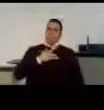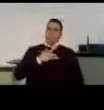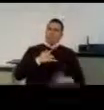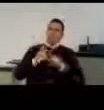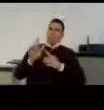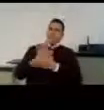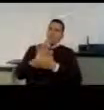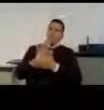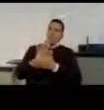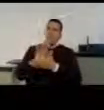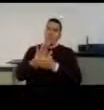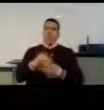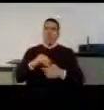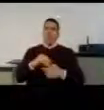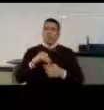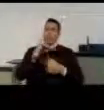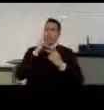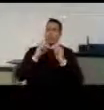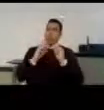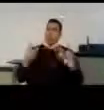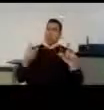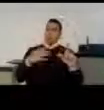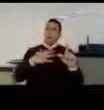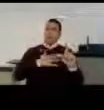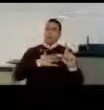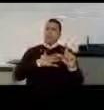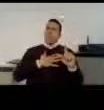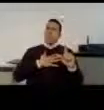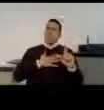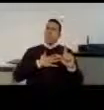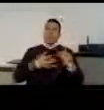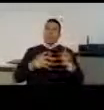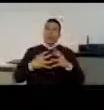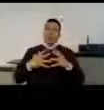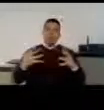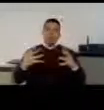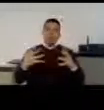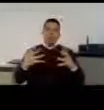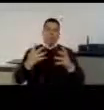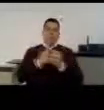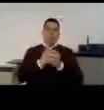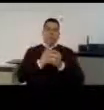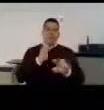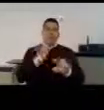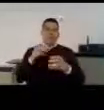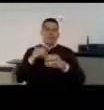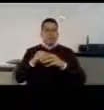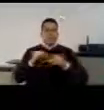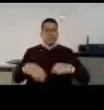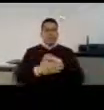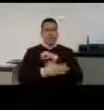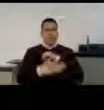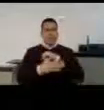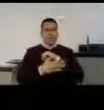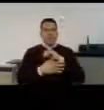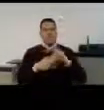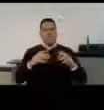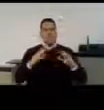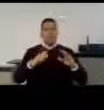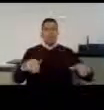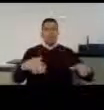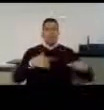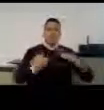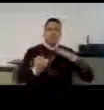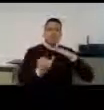that film. Was that when we come together, it's like the isolation. I think there's a lot of isolation happening in this country right now.